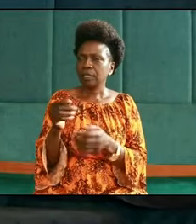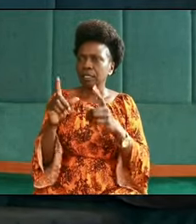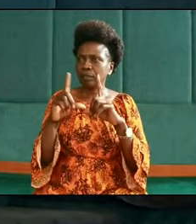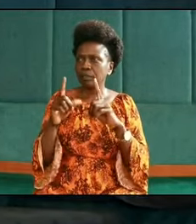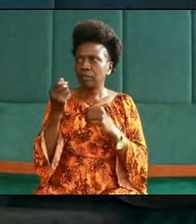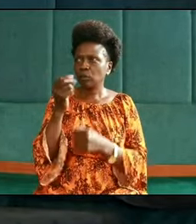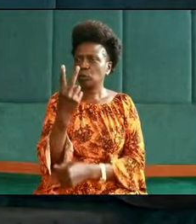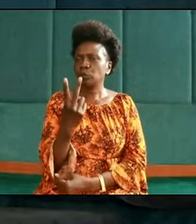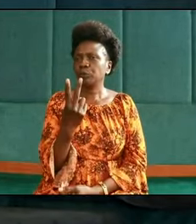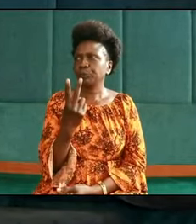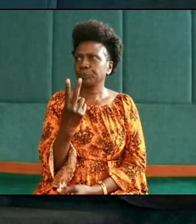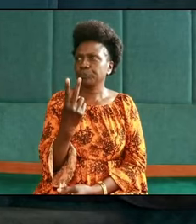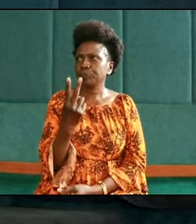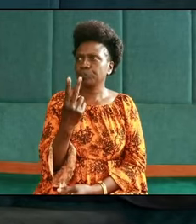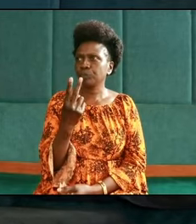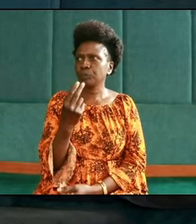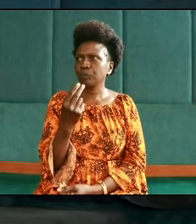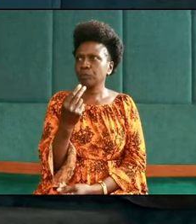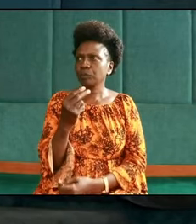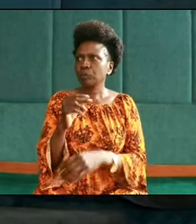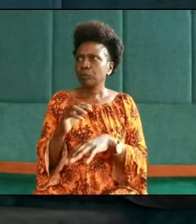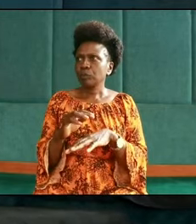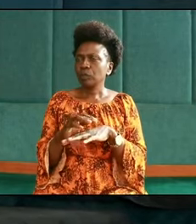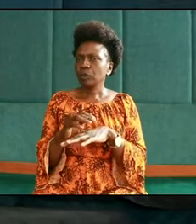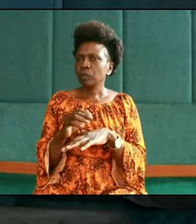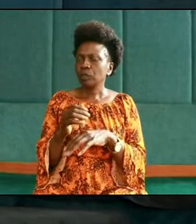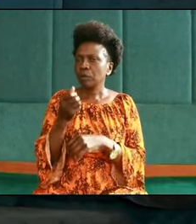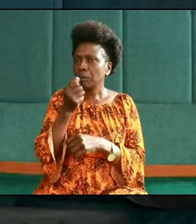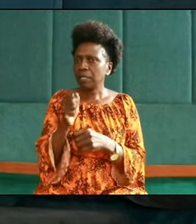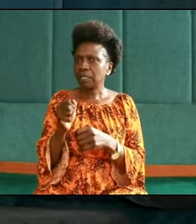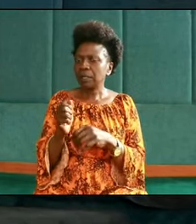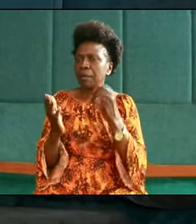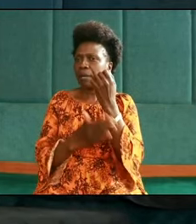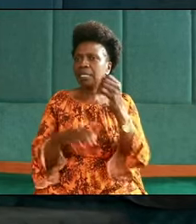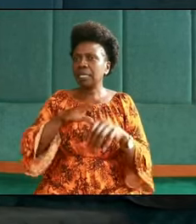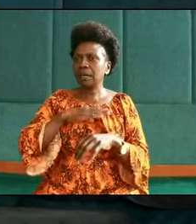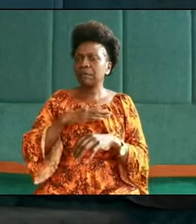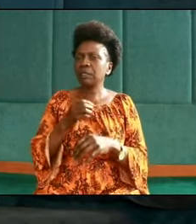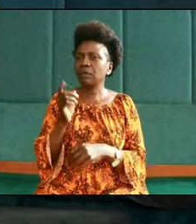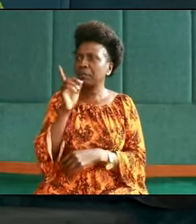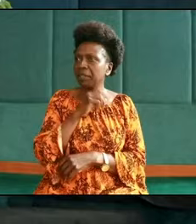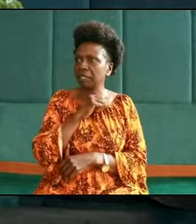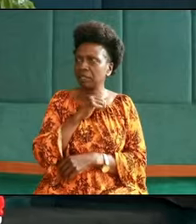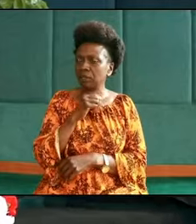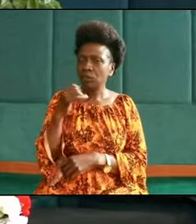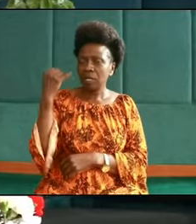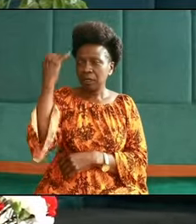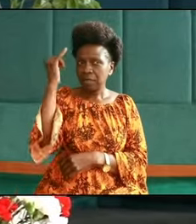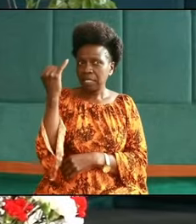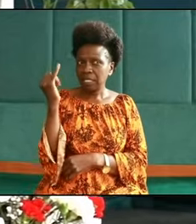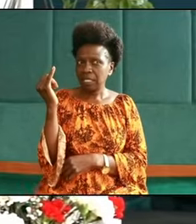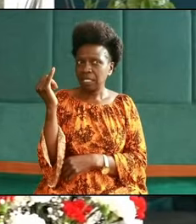were told, unfortunately, all the tickets were sold out. You can imagine the appointment that